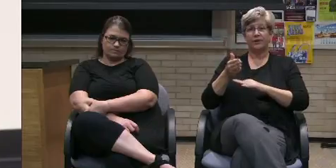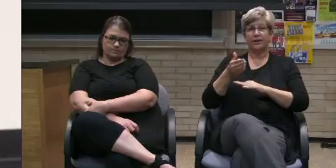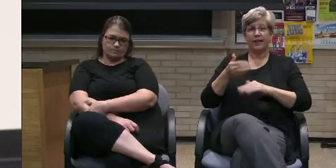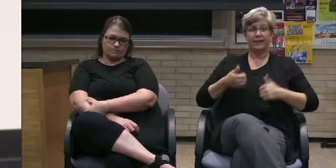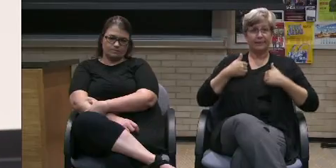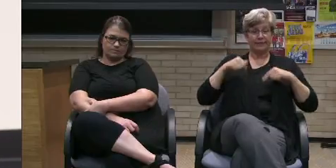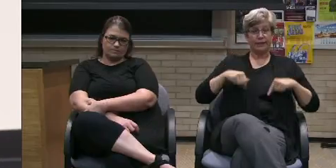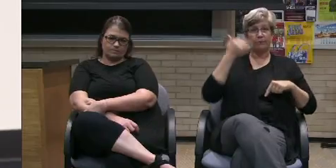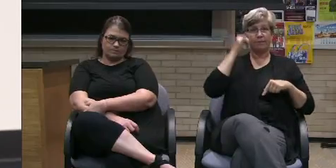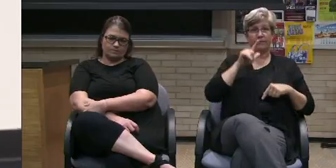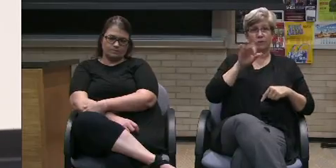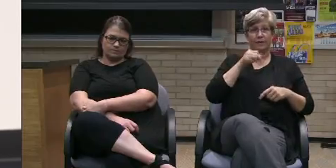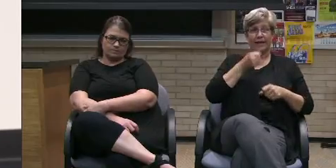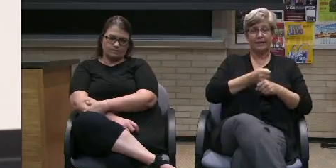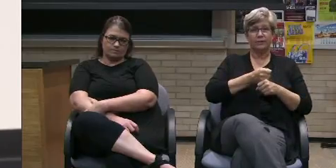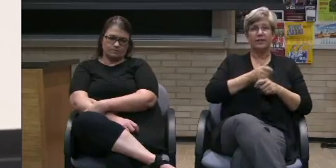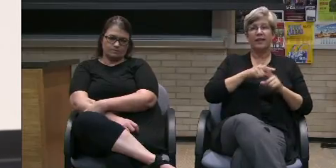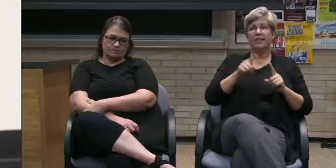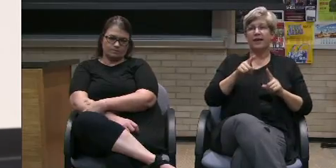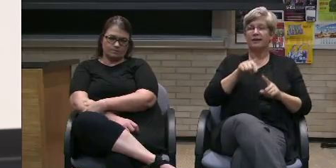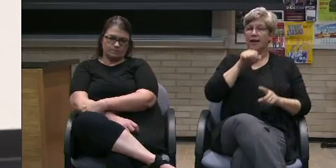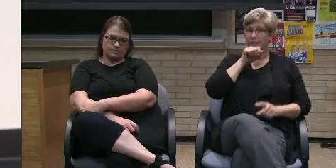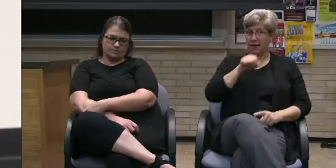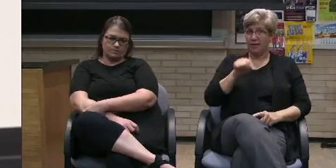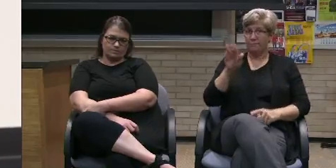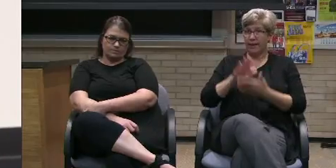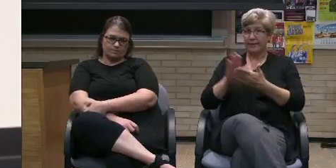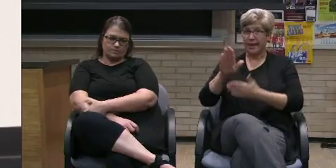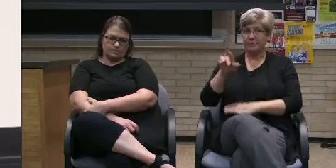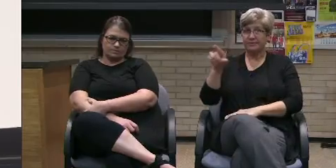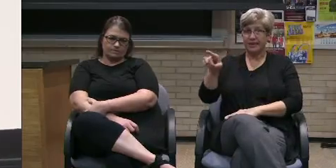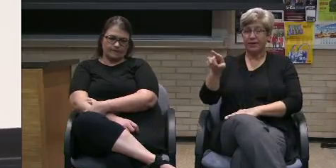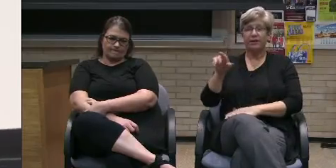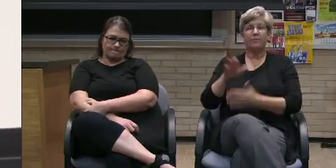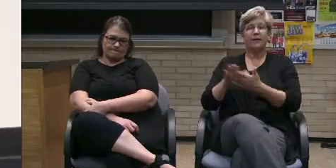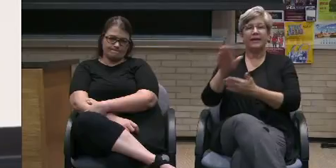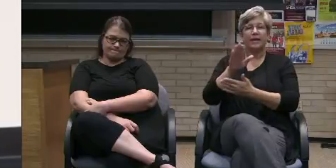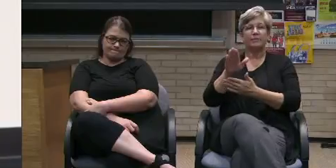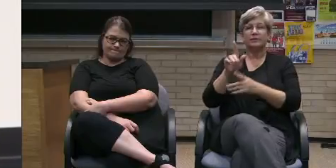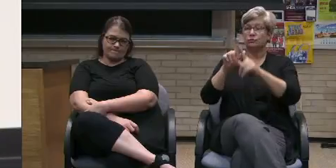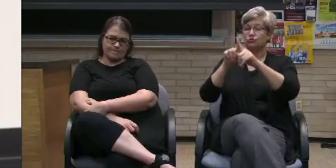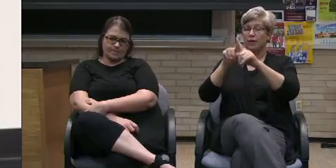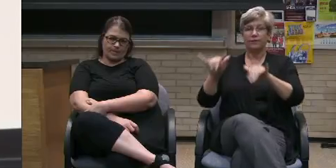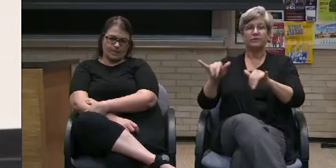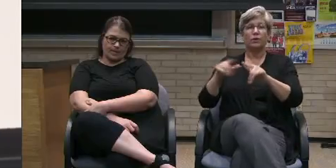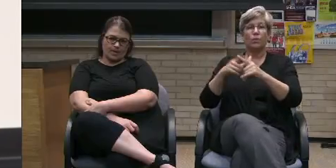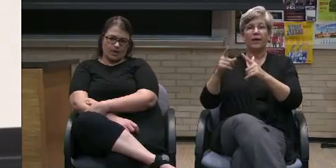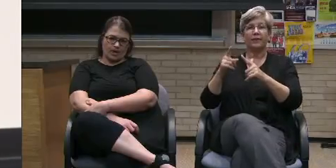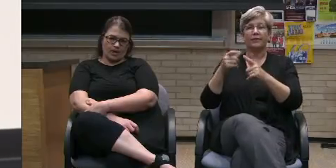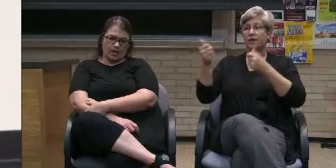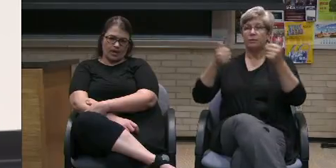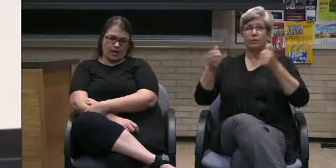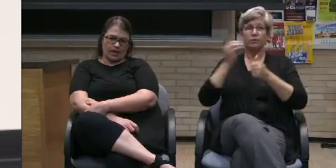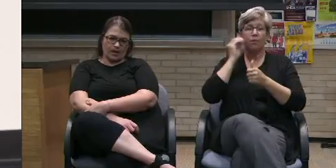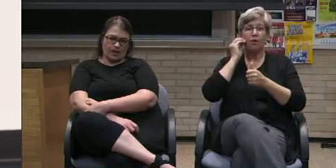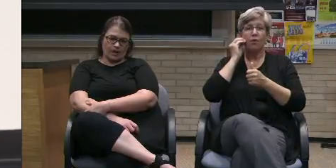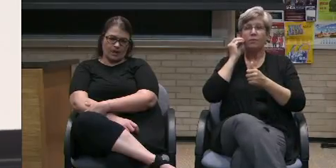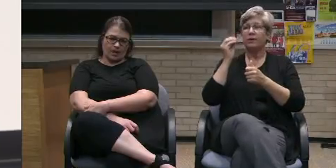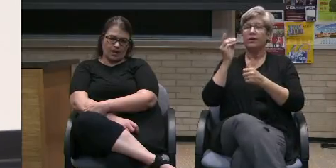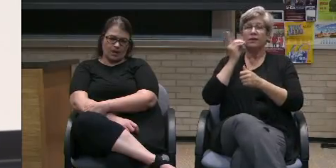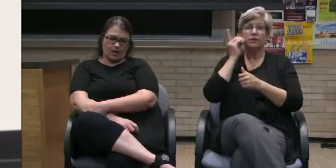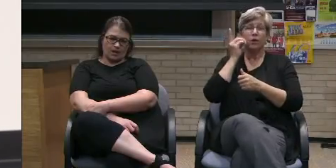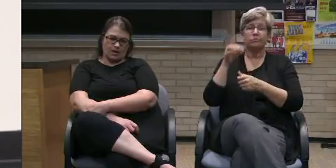for 29 years that although I love my campus is tremendously diverse. When the commuters go home, our residence halls are